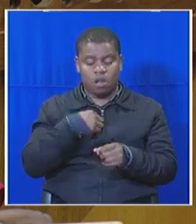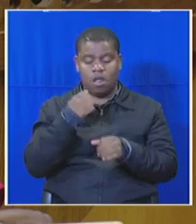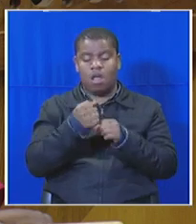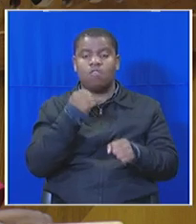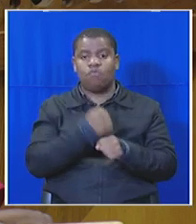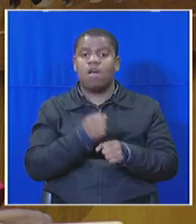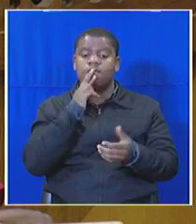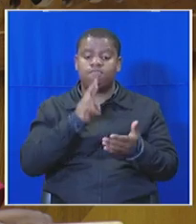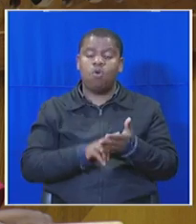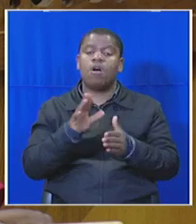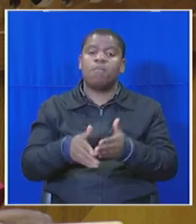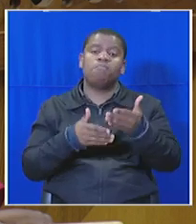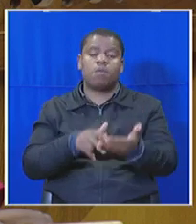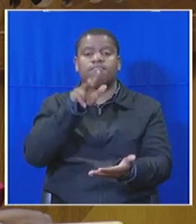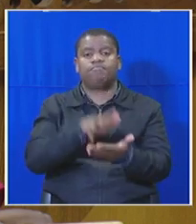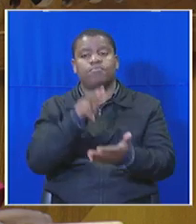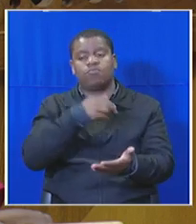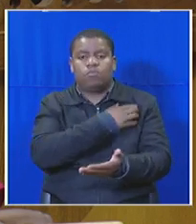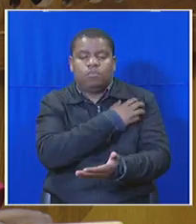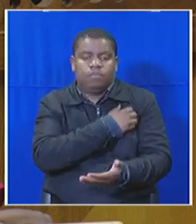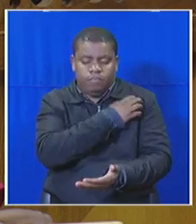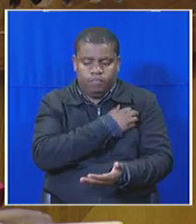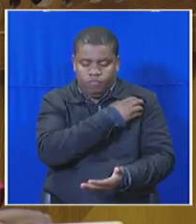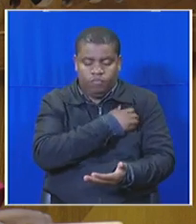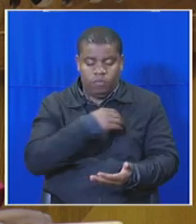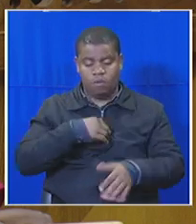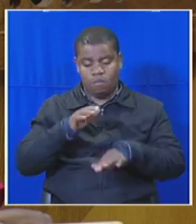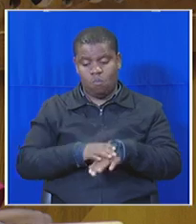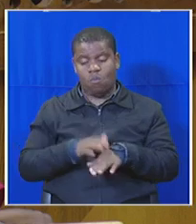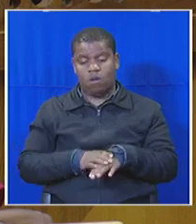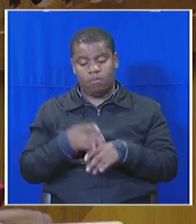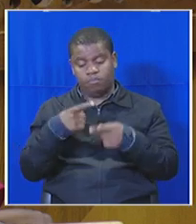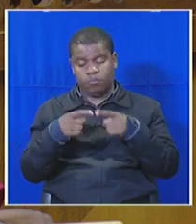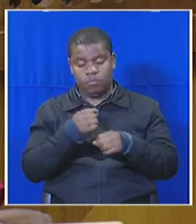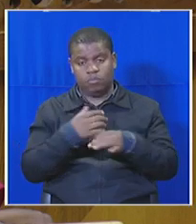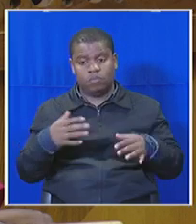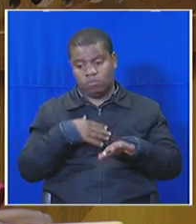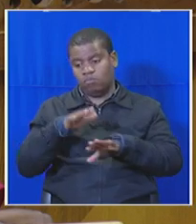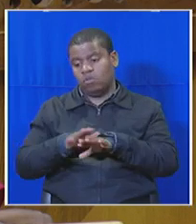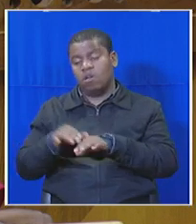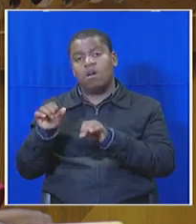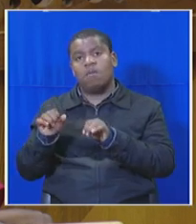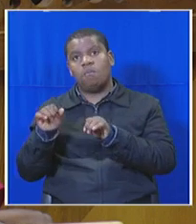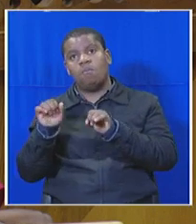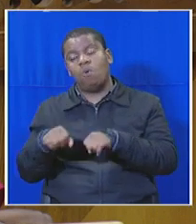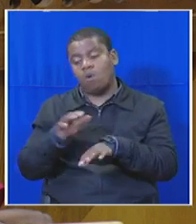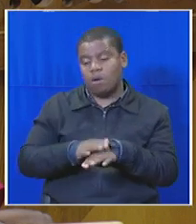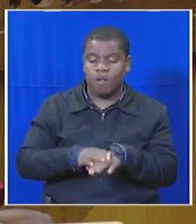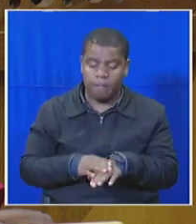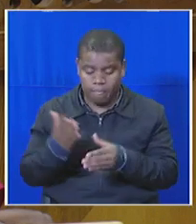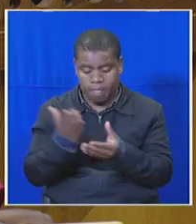report. Something is not right. Accounting officers will not see the need to put place necessary and required systems to keep proper